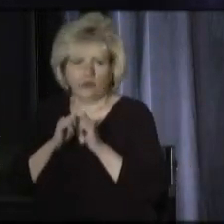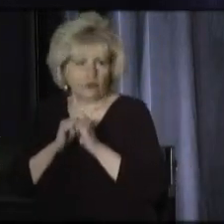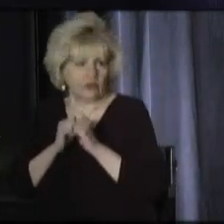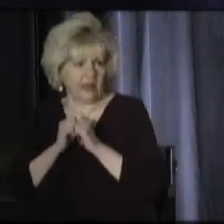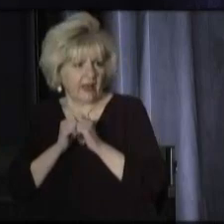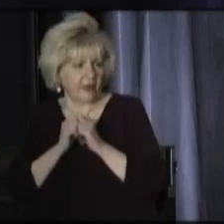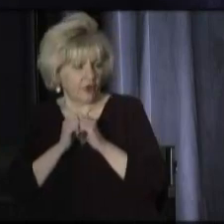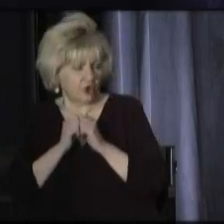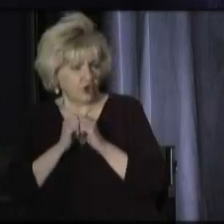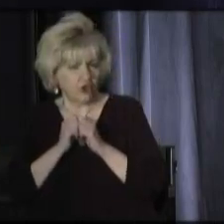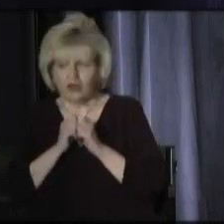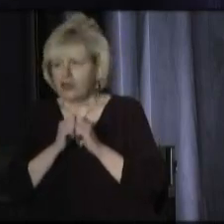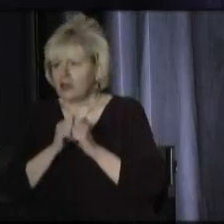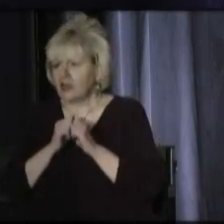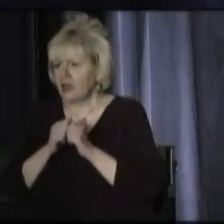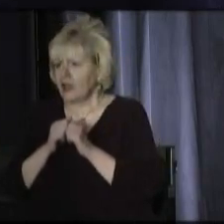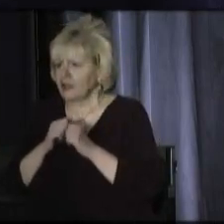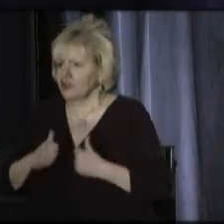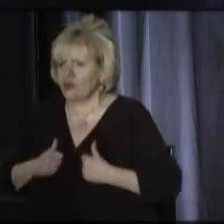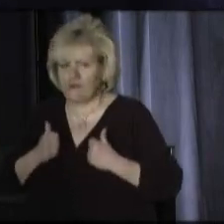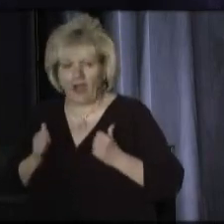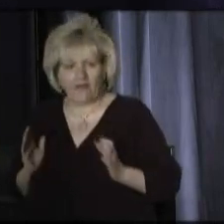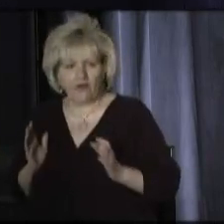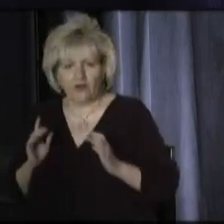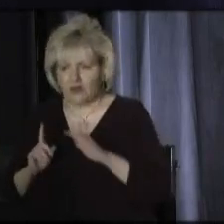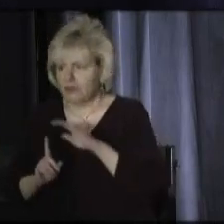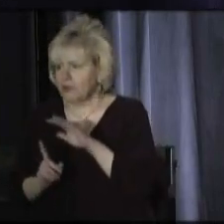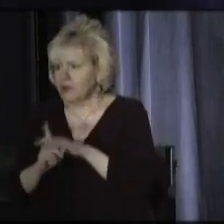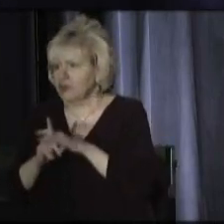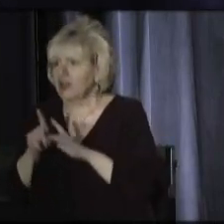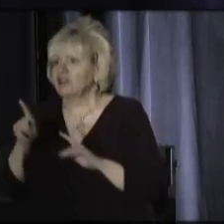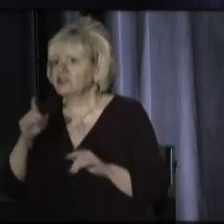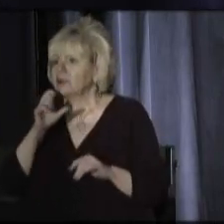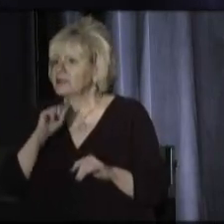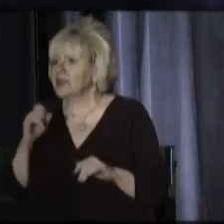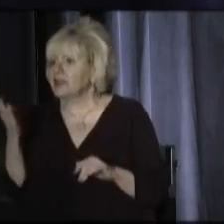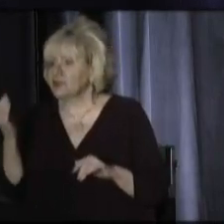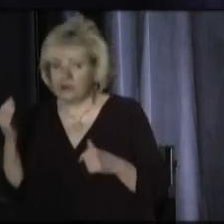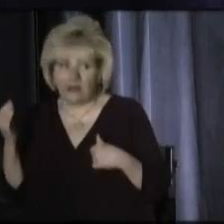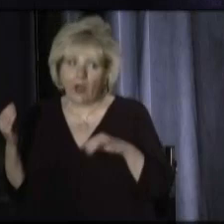was, and has used her story in that memoir.